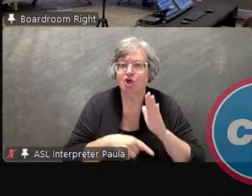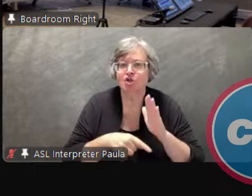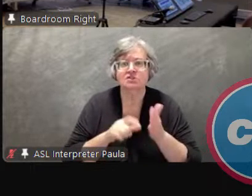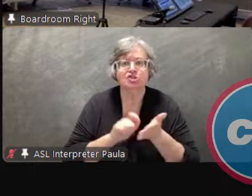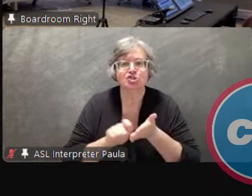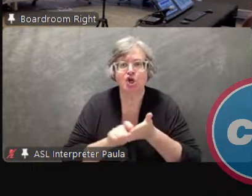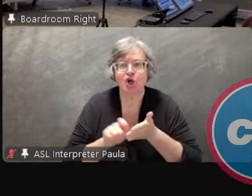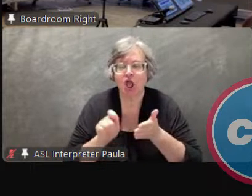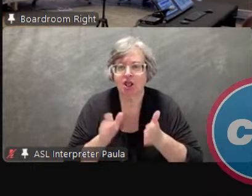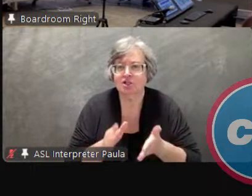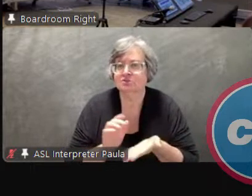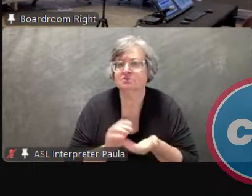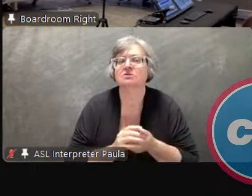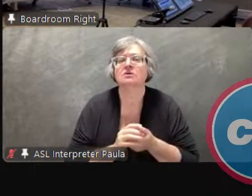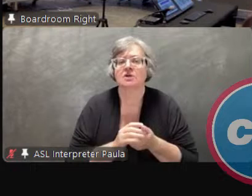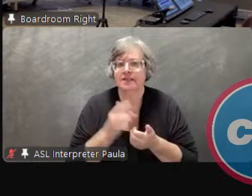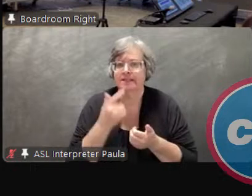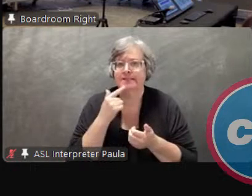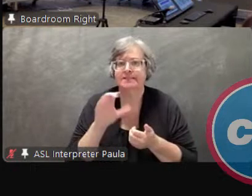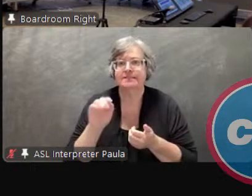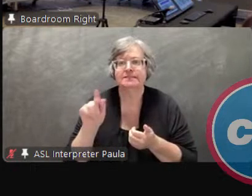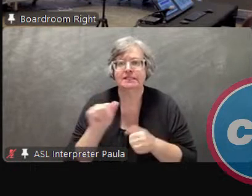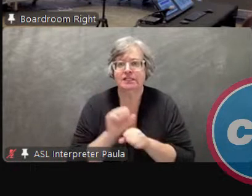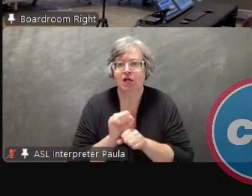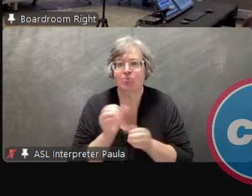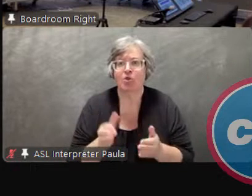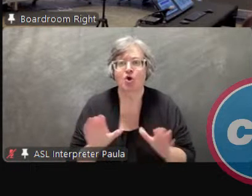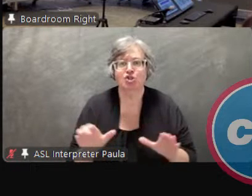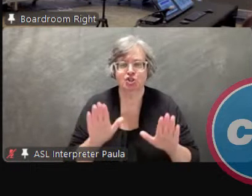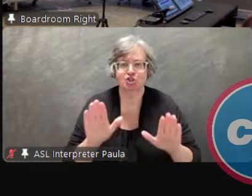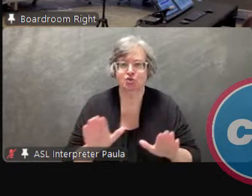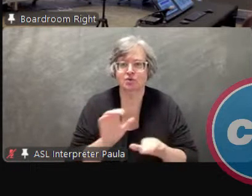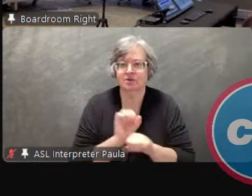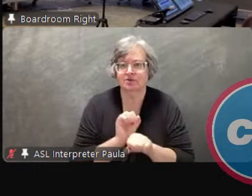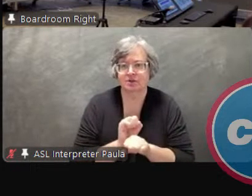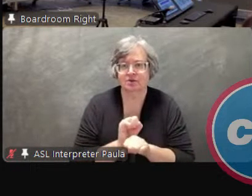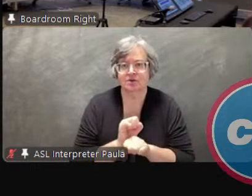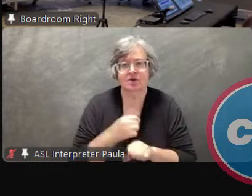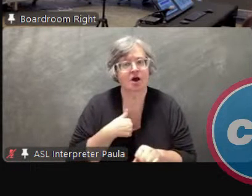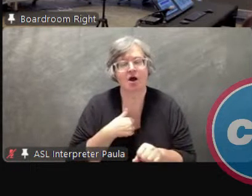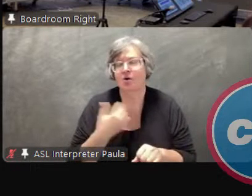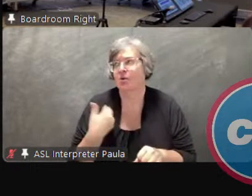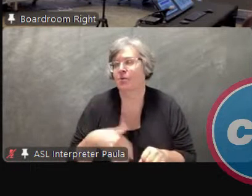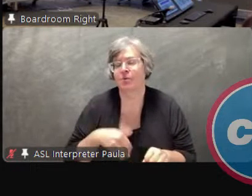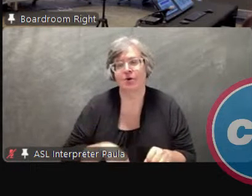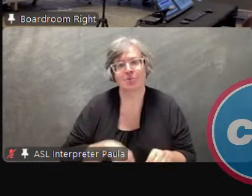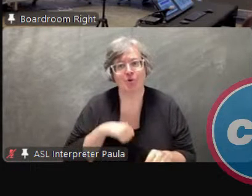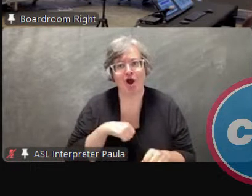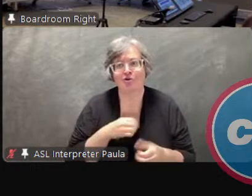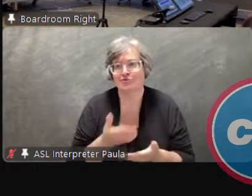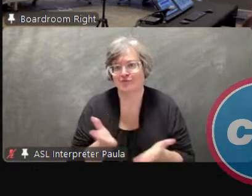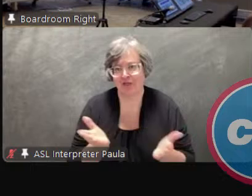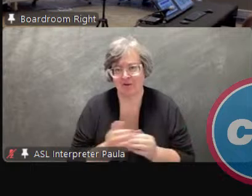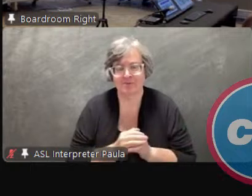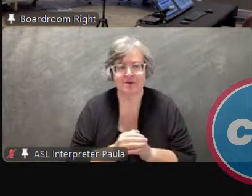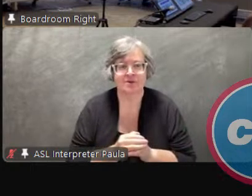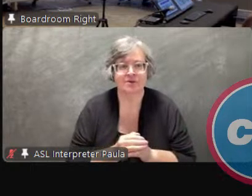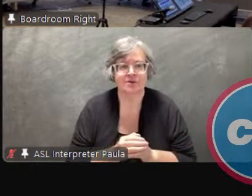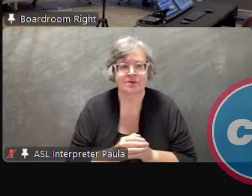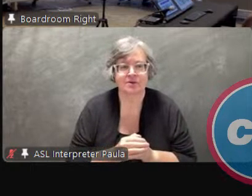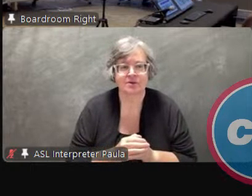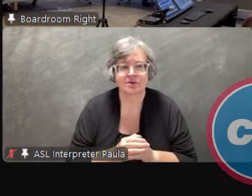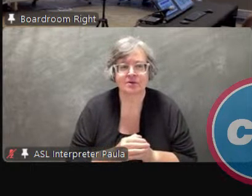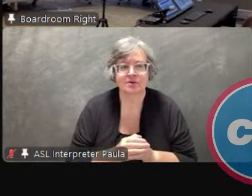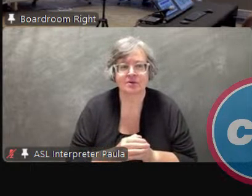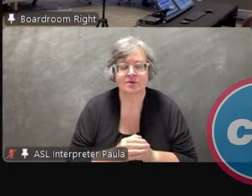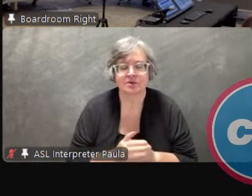dedicated family of CTA employees did a tremendous job, and I could not be more proud of them. Flaws our agency received